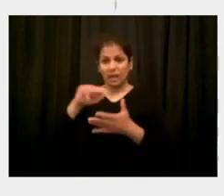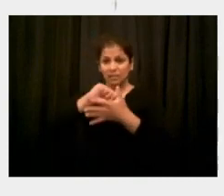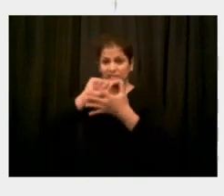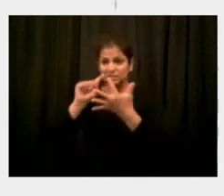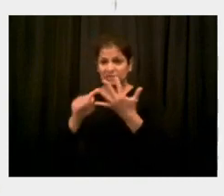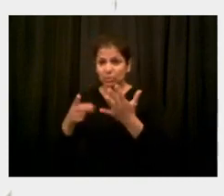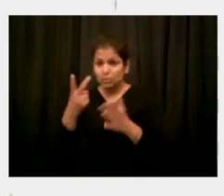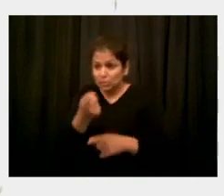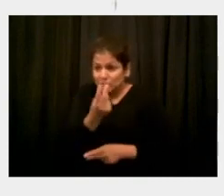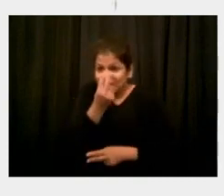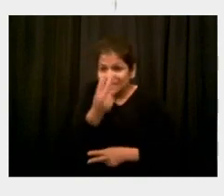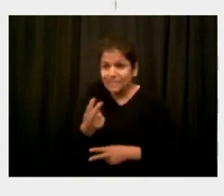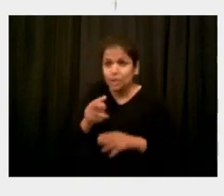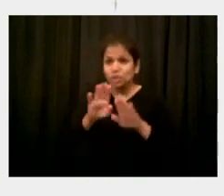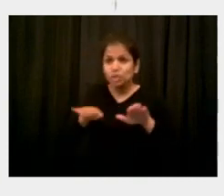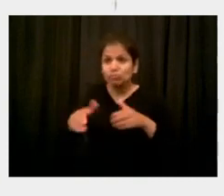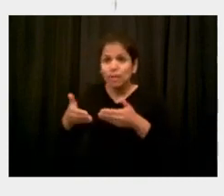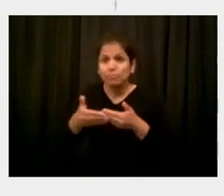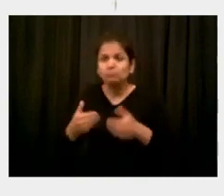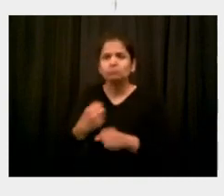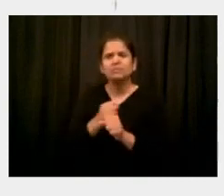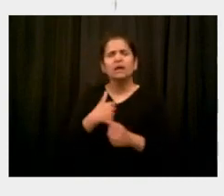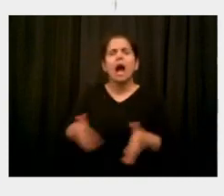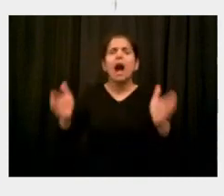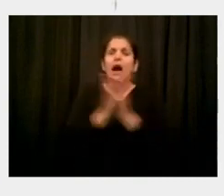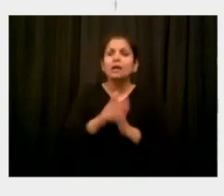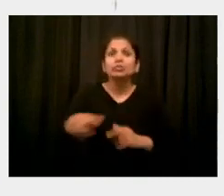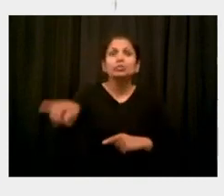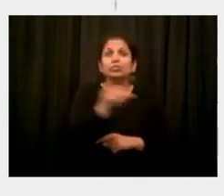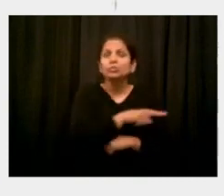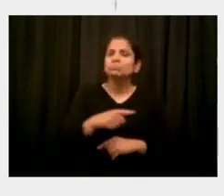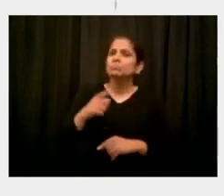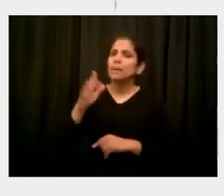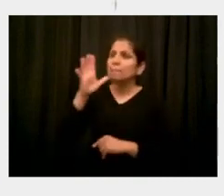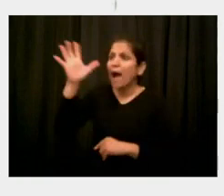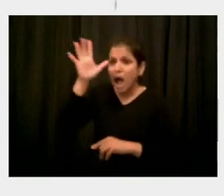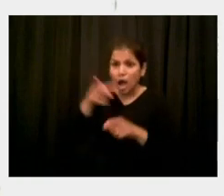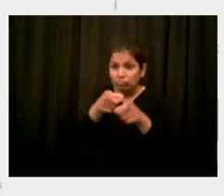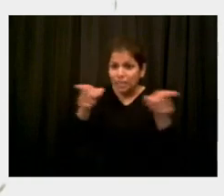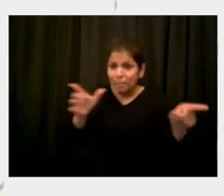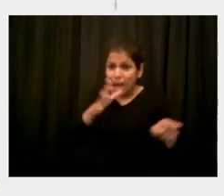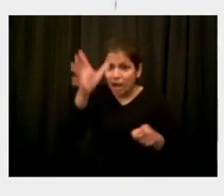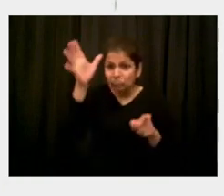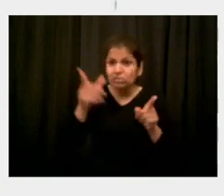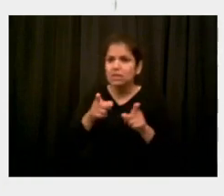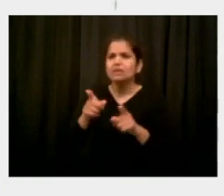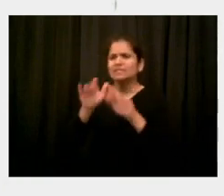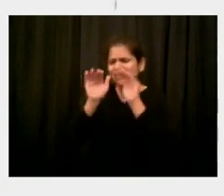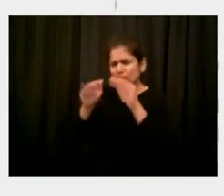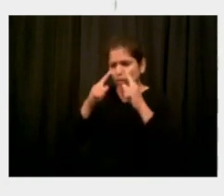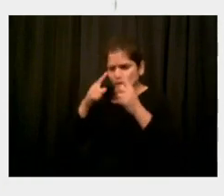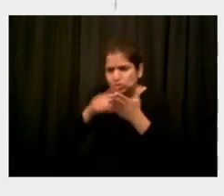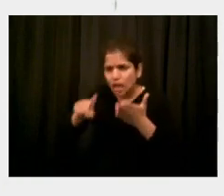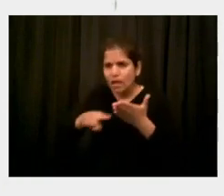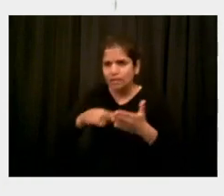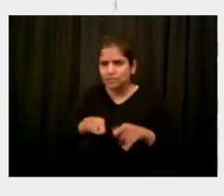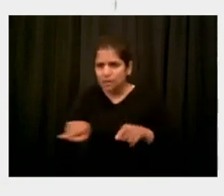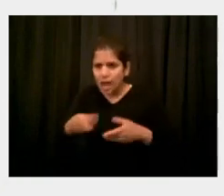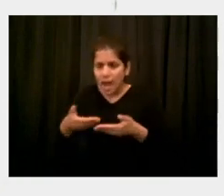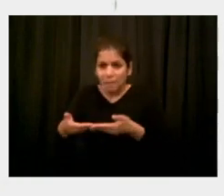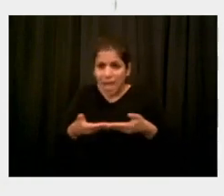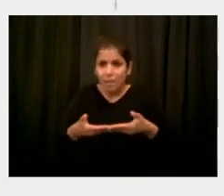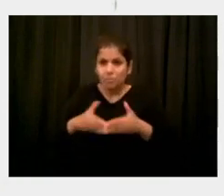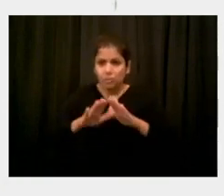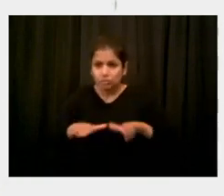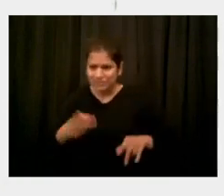ask parents to be on the lookout for and pediatricians to be mindful of to determine which of these